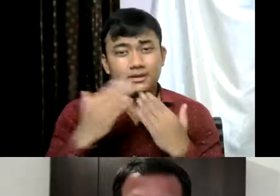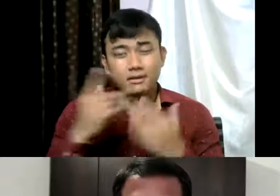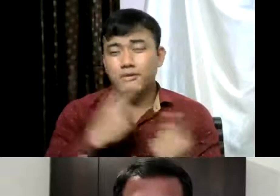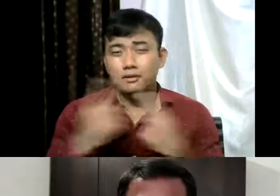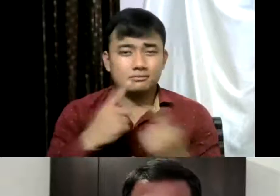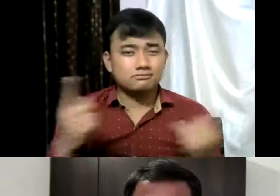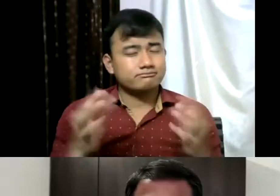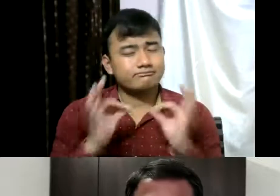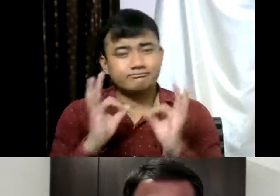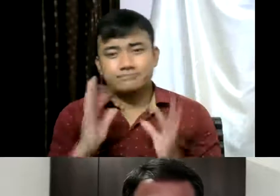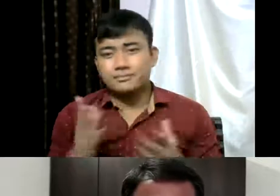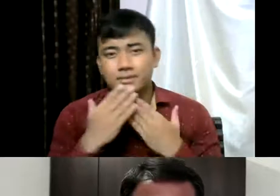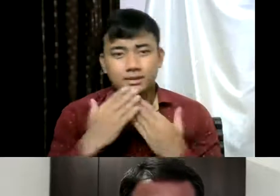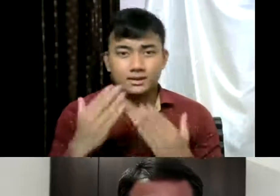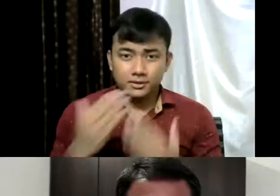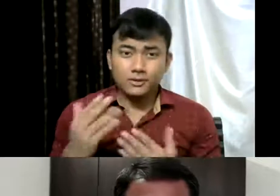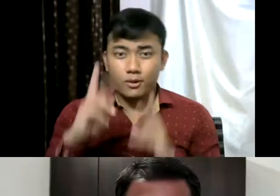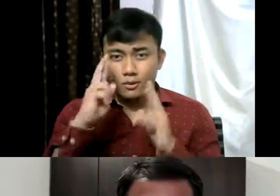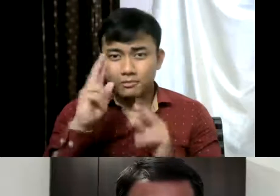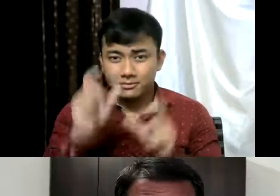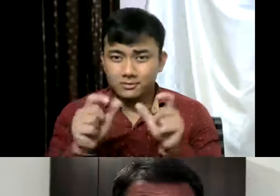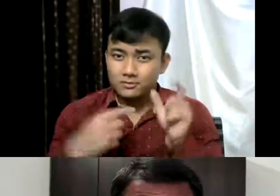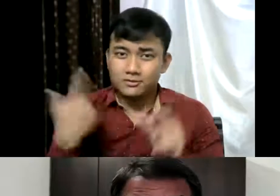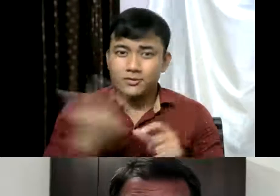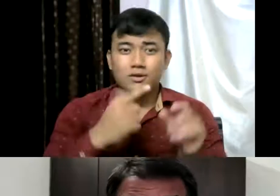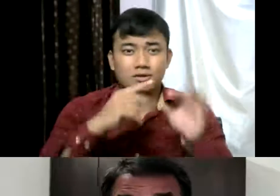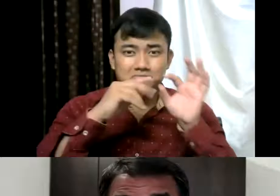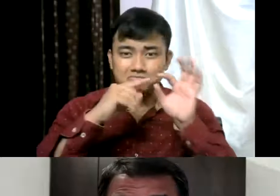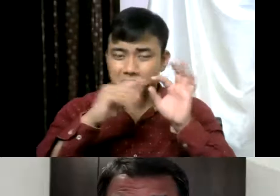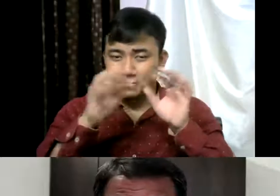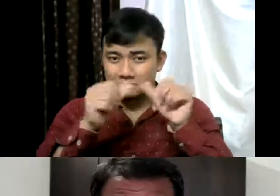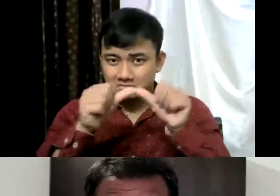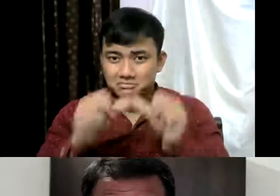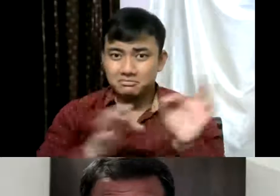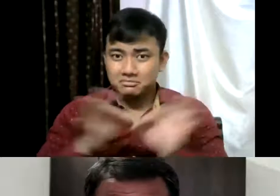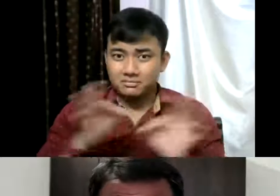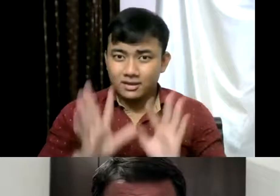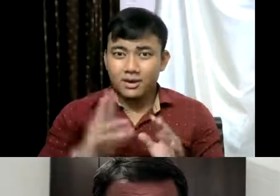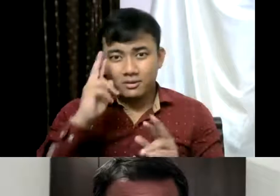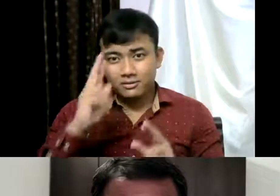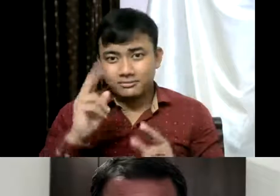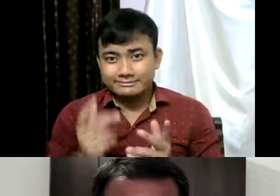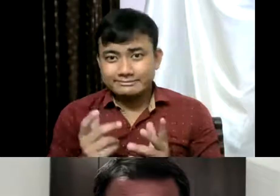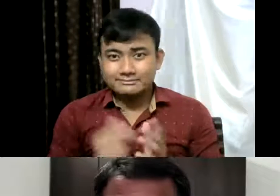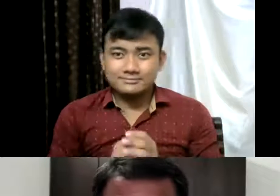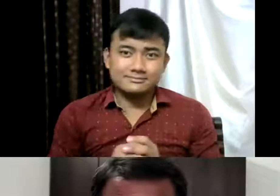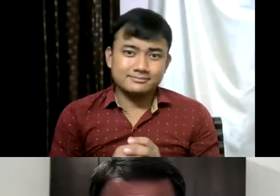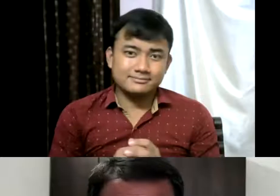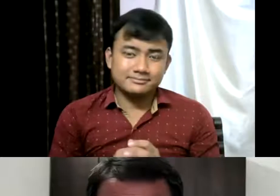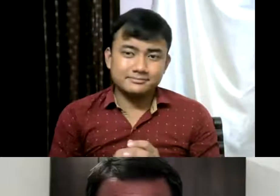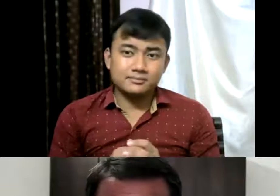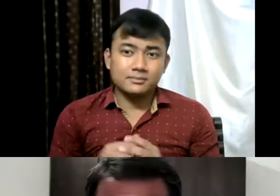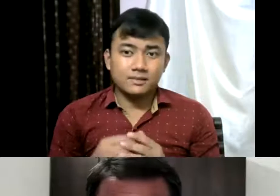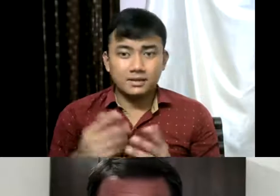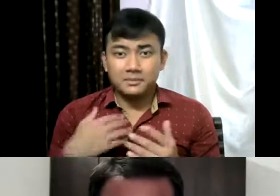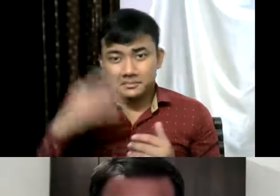both of you, really. And I hope really we get to connect in other spaces, online or offline, as time allows. And I